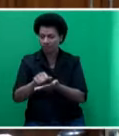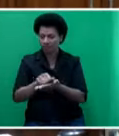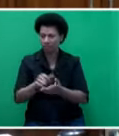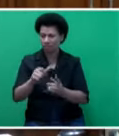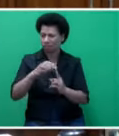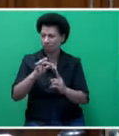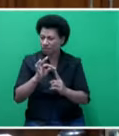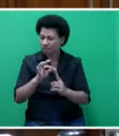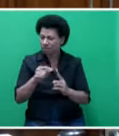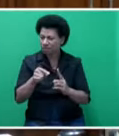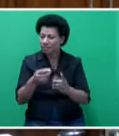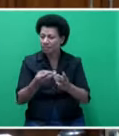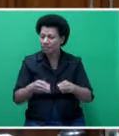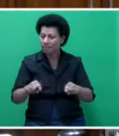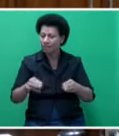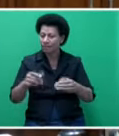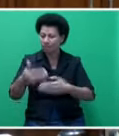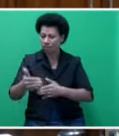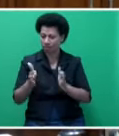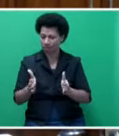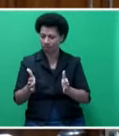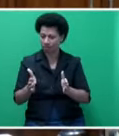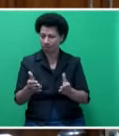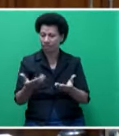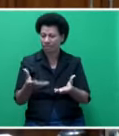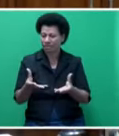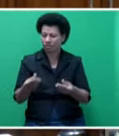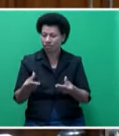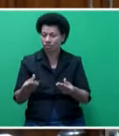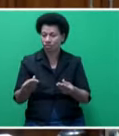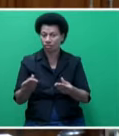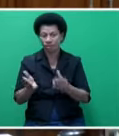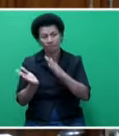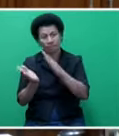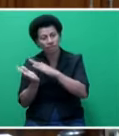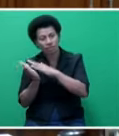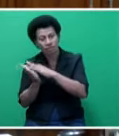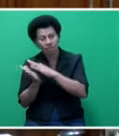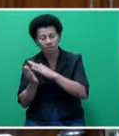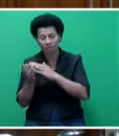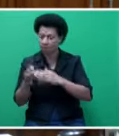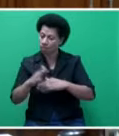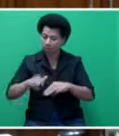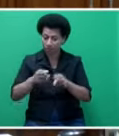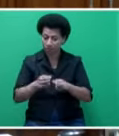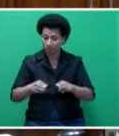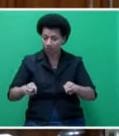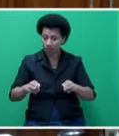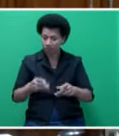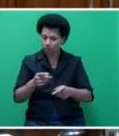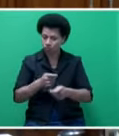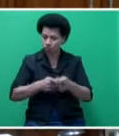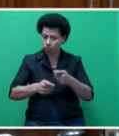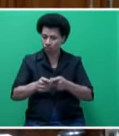materials are used as cooler boxes, polystyrene sponges and foam mattresses, and all materials that are prescribed based on standard trade